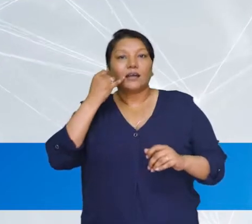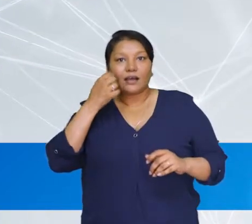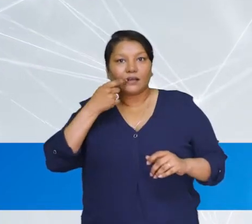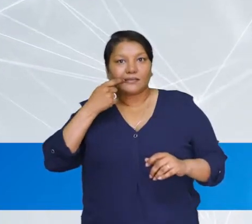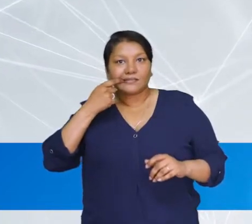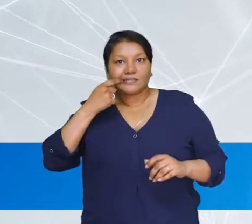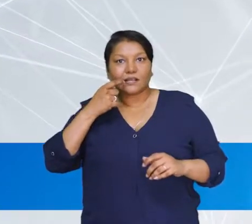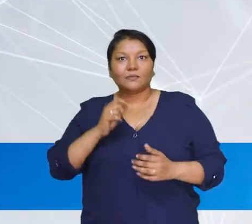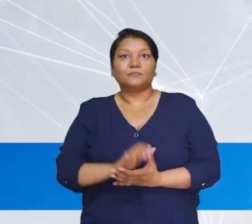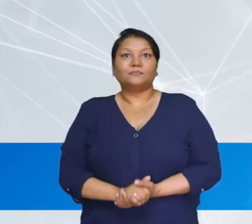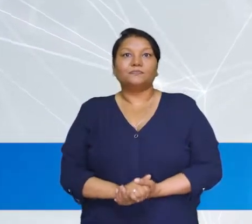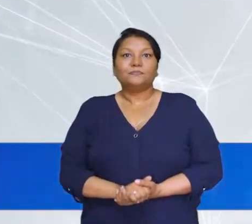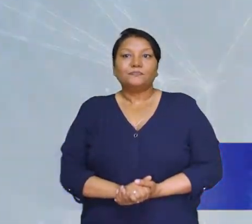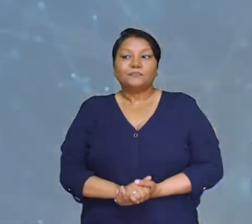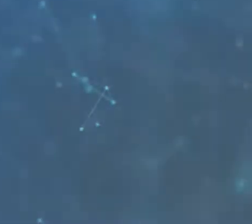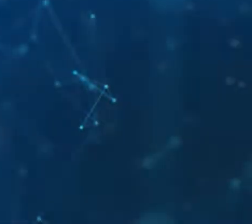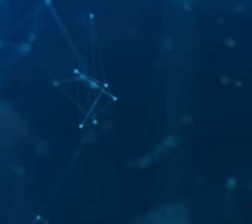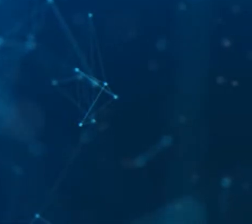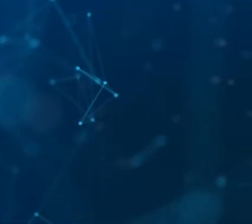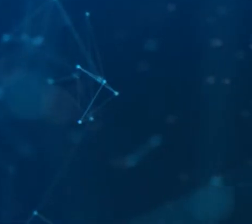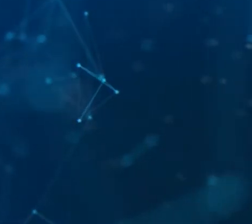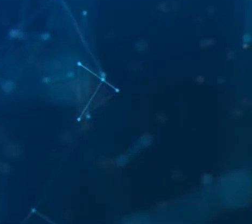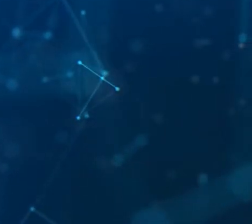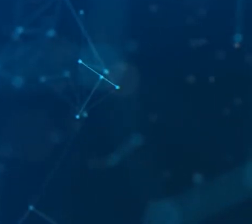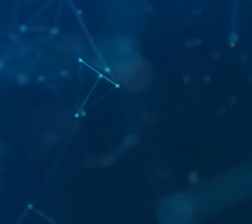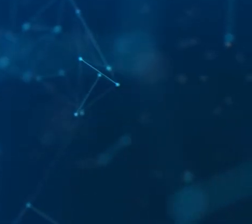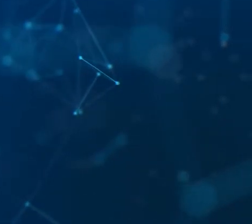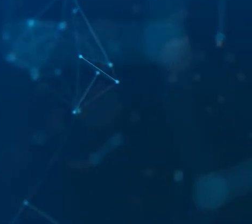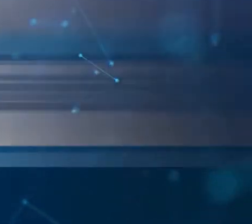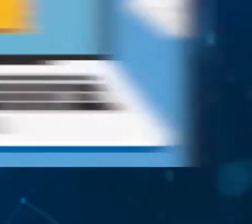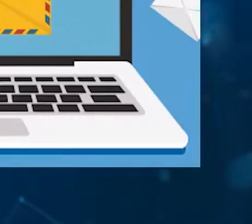prevent internet addiction.